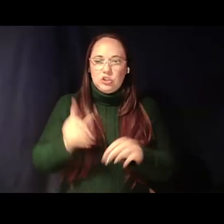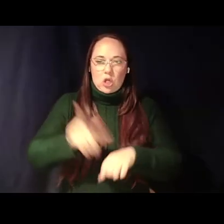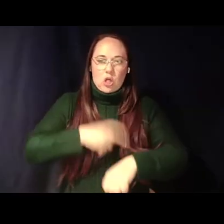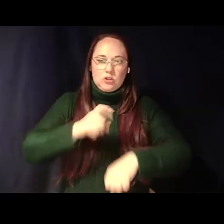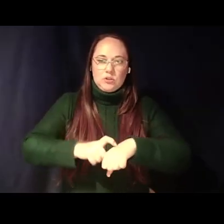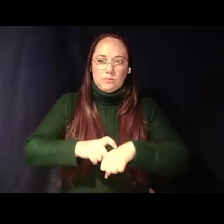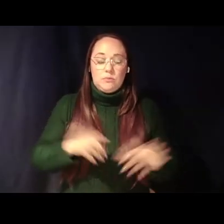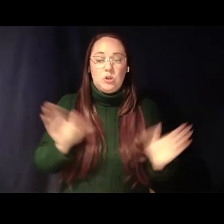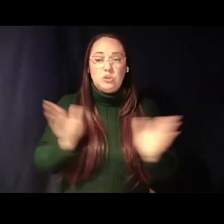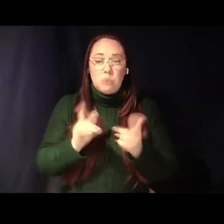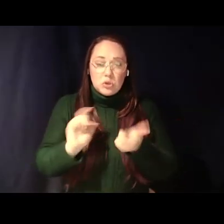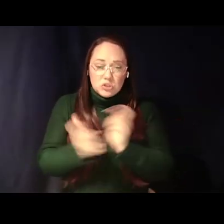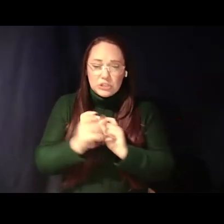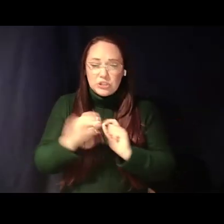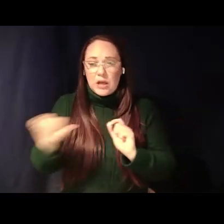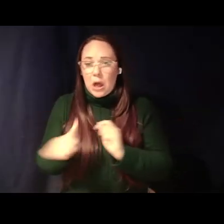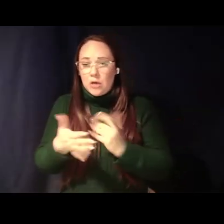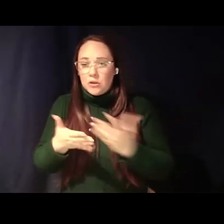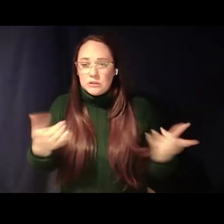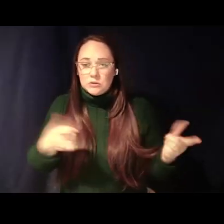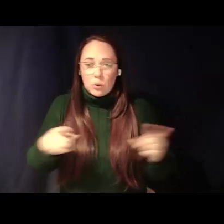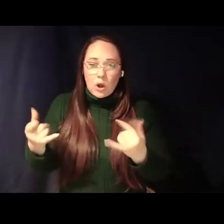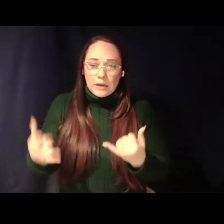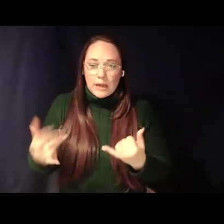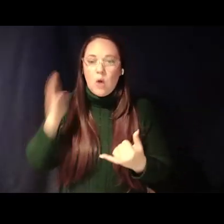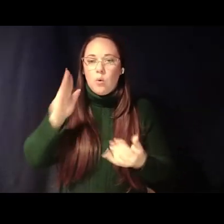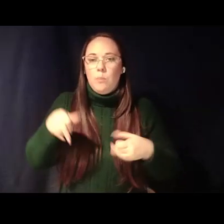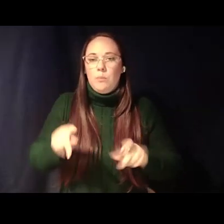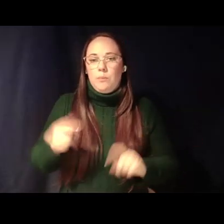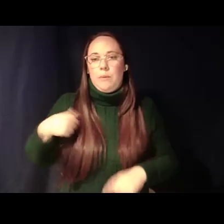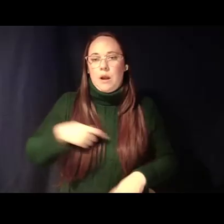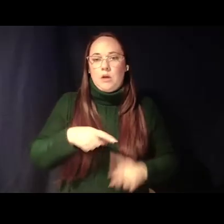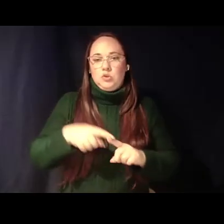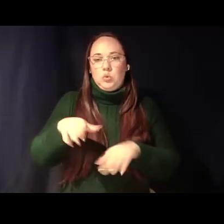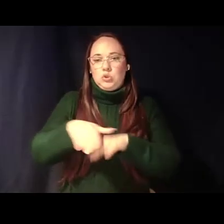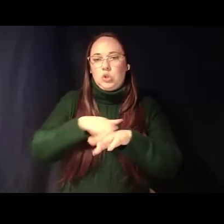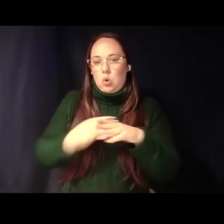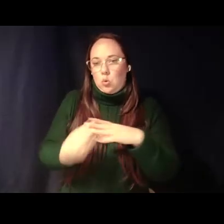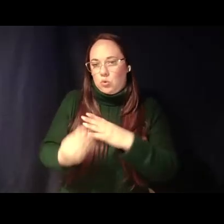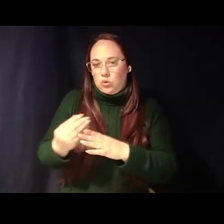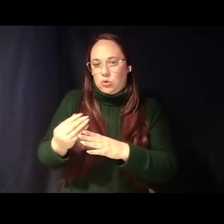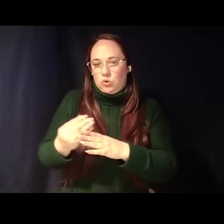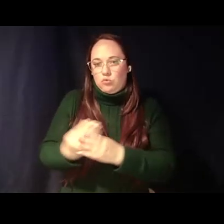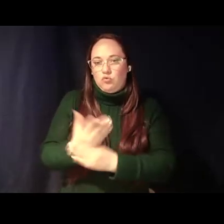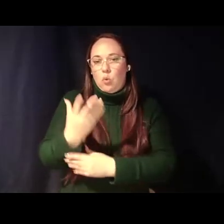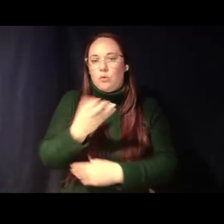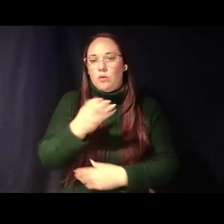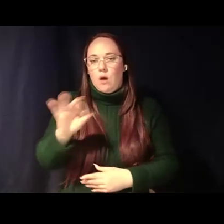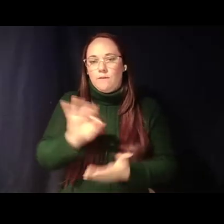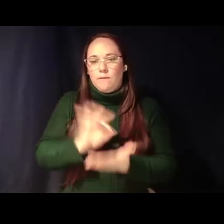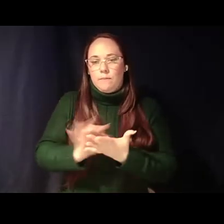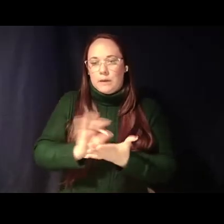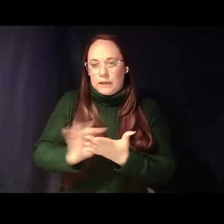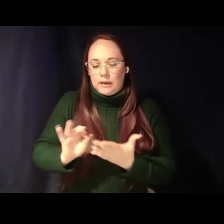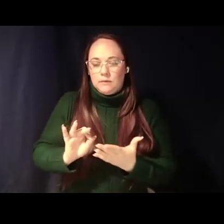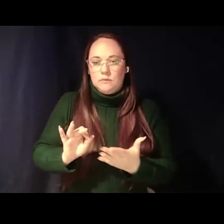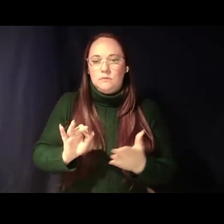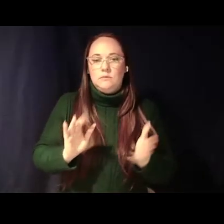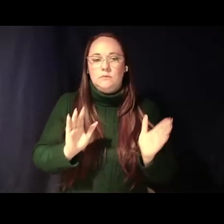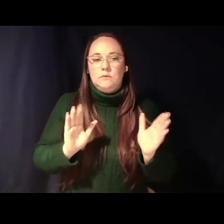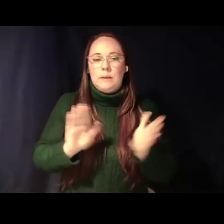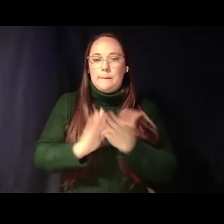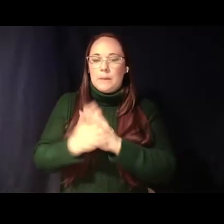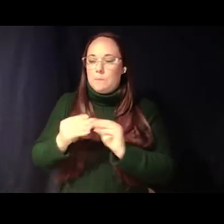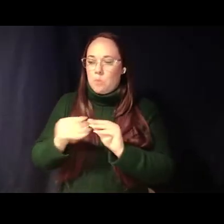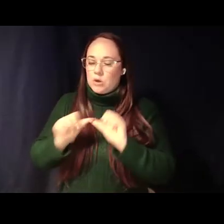Small changes and other things now will allow us to slow that growth of Medicaid, get us into a more